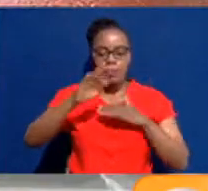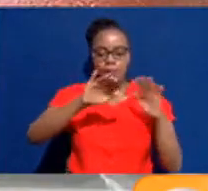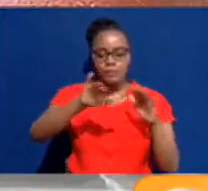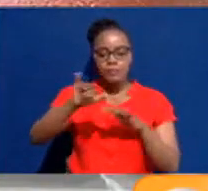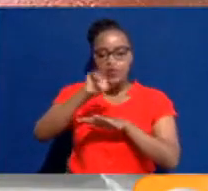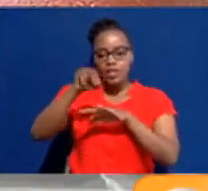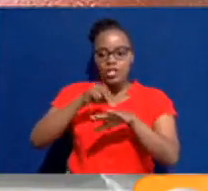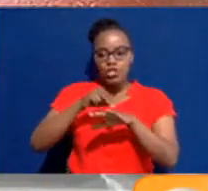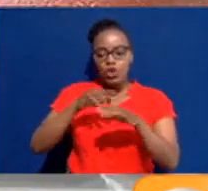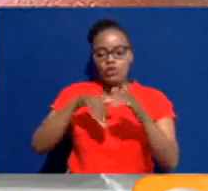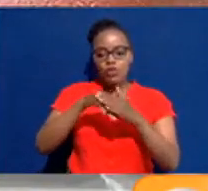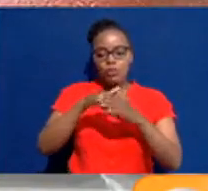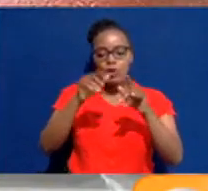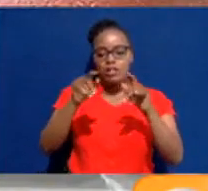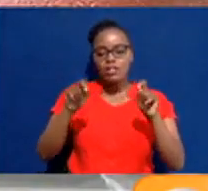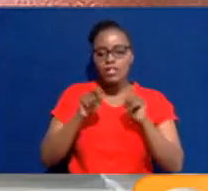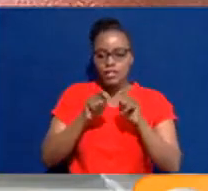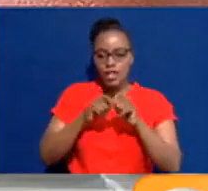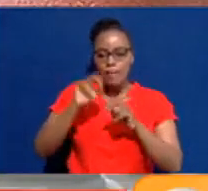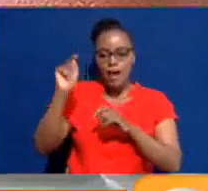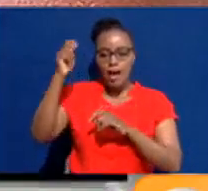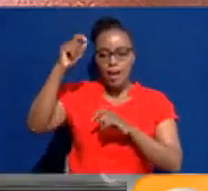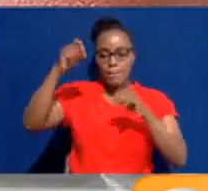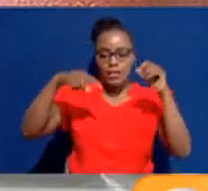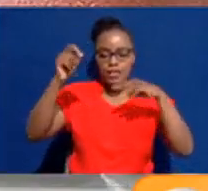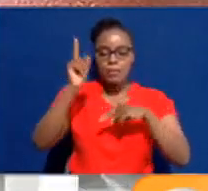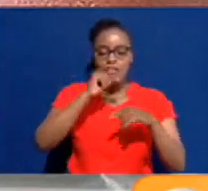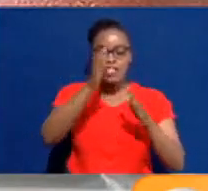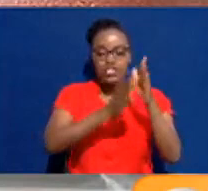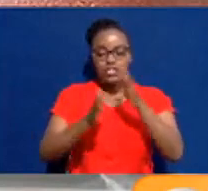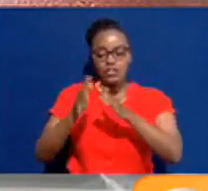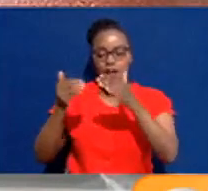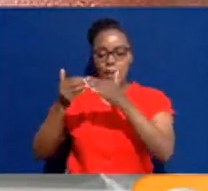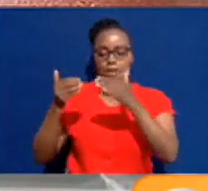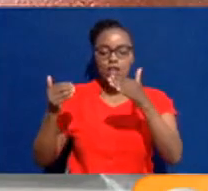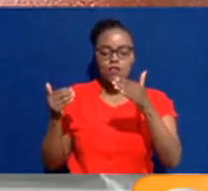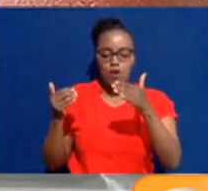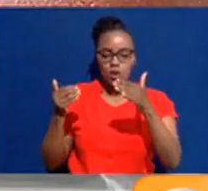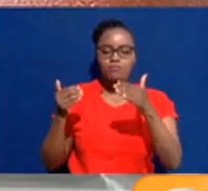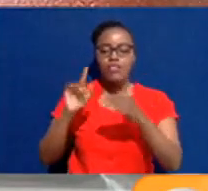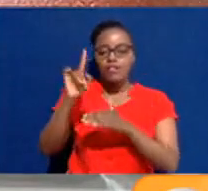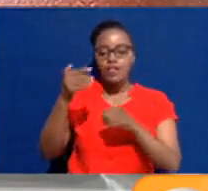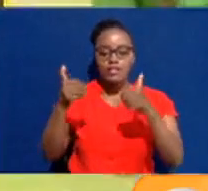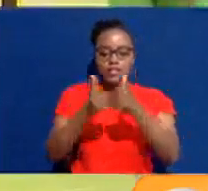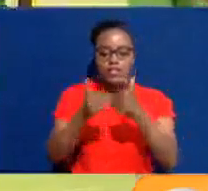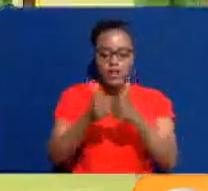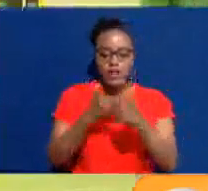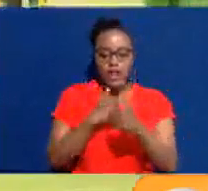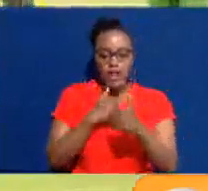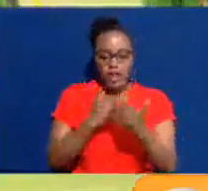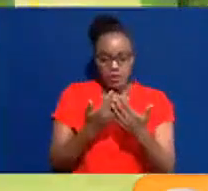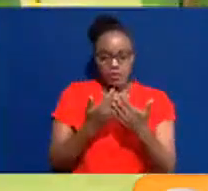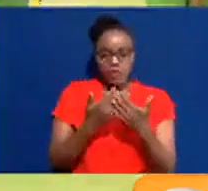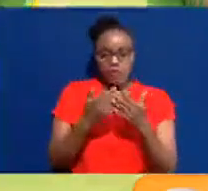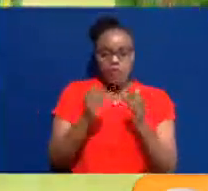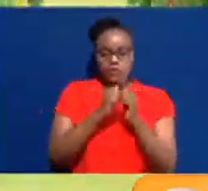Our national football team, Harambee Stars, has completed its preparations ahead of their first match in 15 months